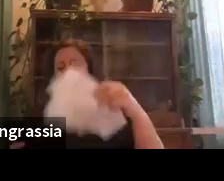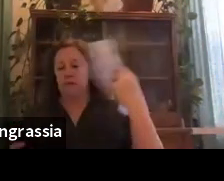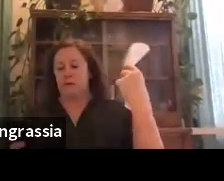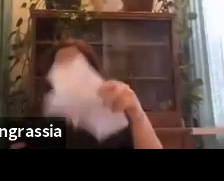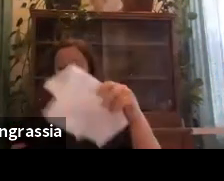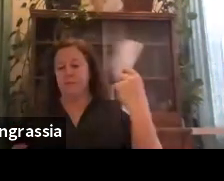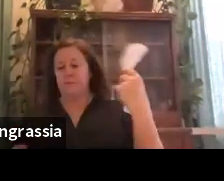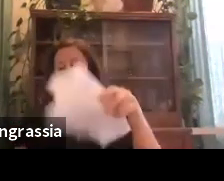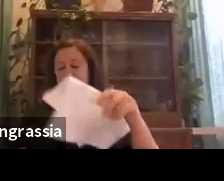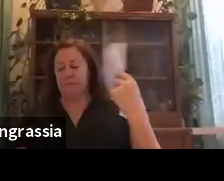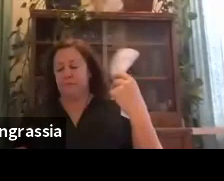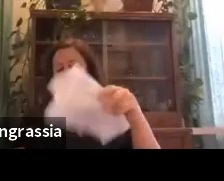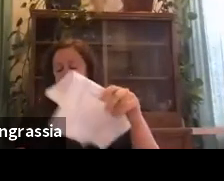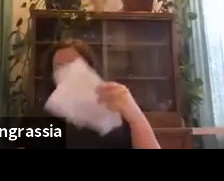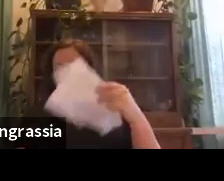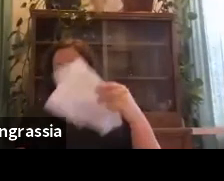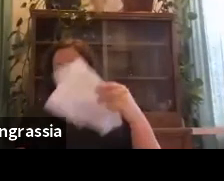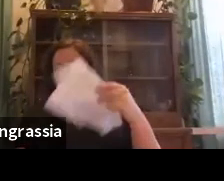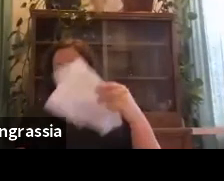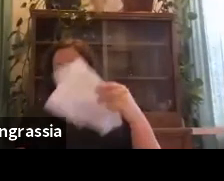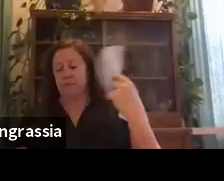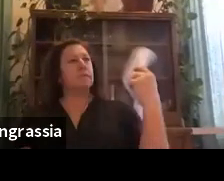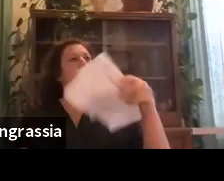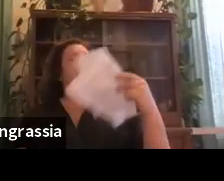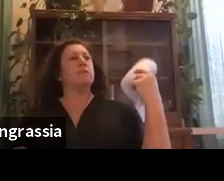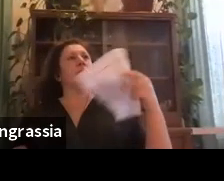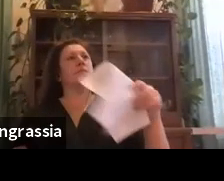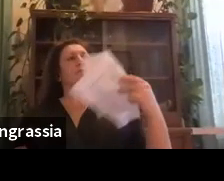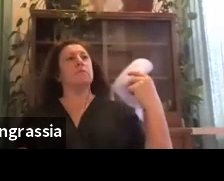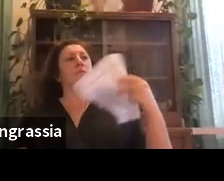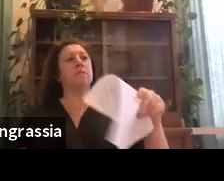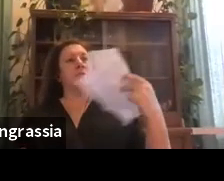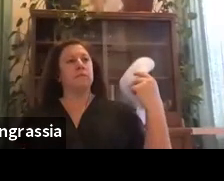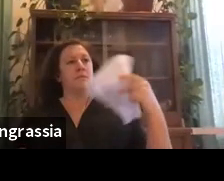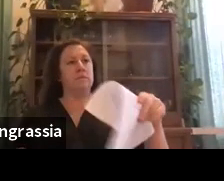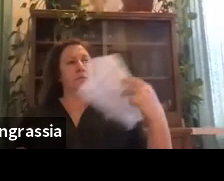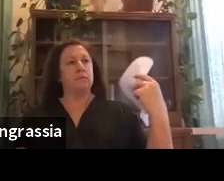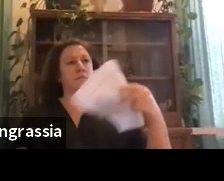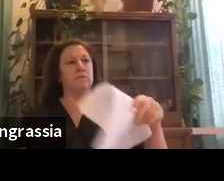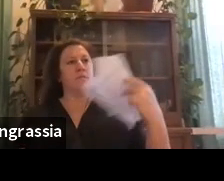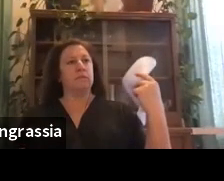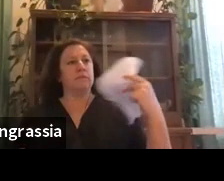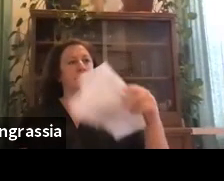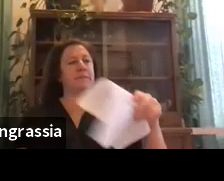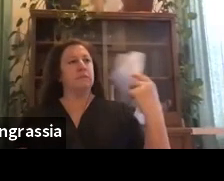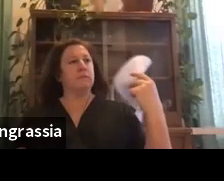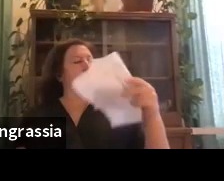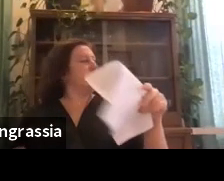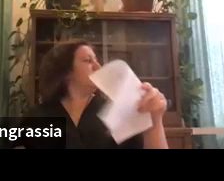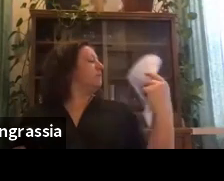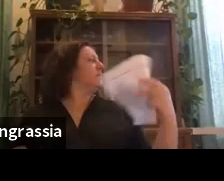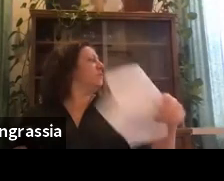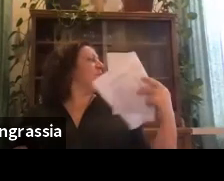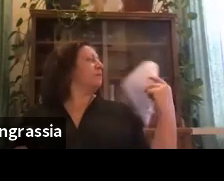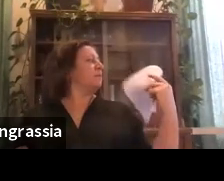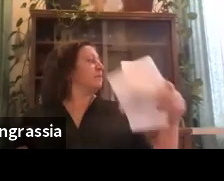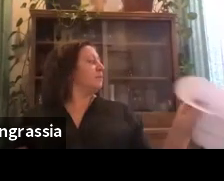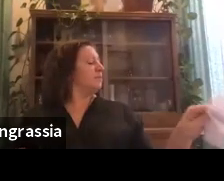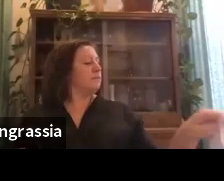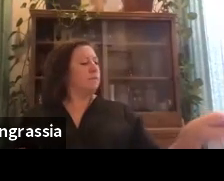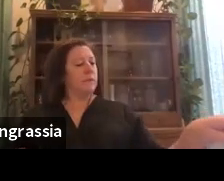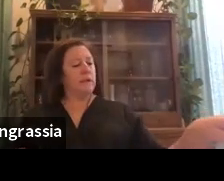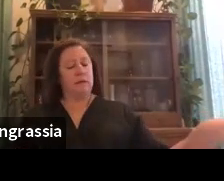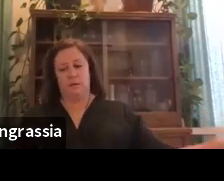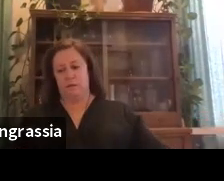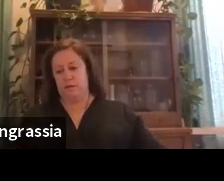moved. So I'm really excited about the speakers that I heard, and I do want to see